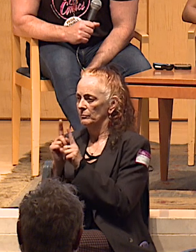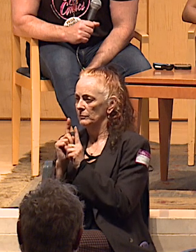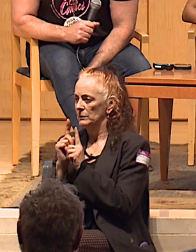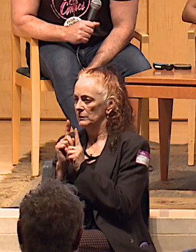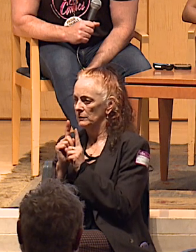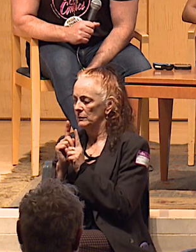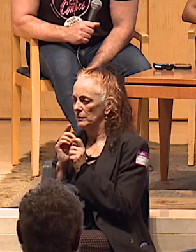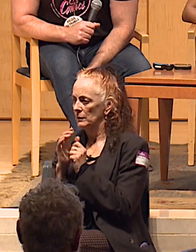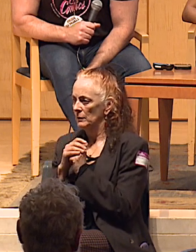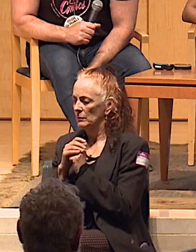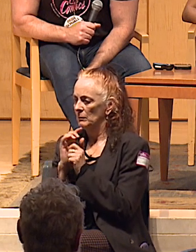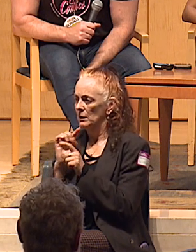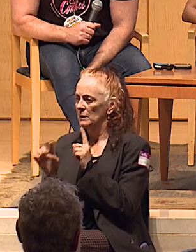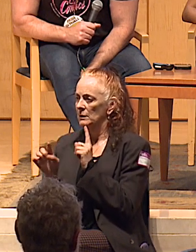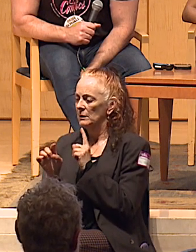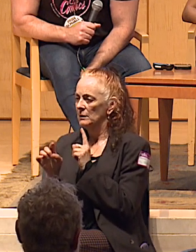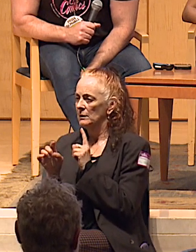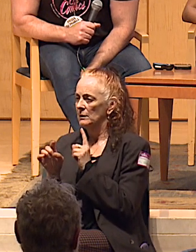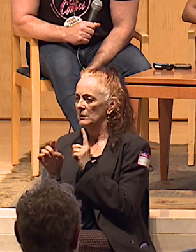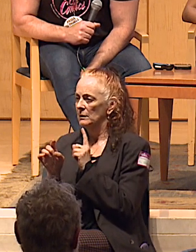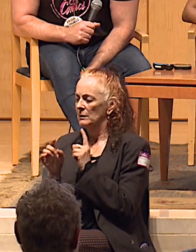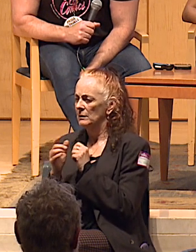types, but